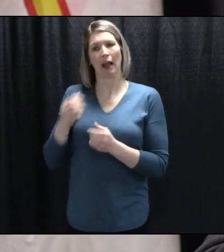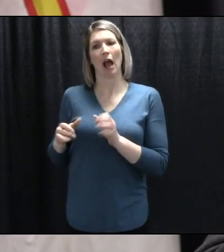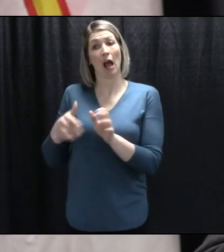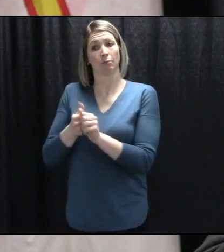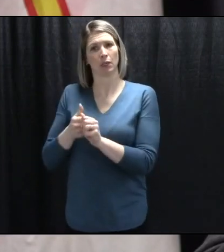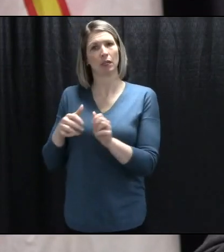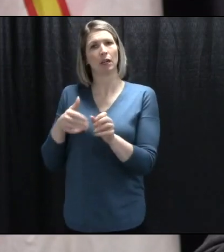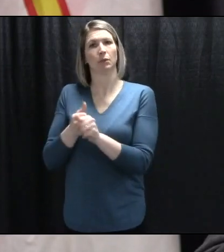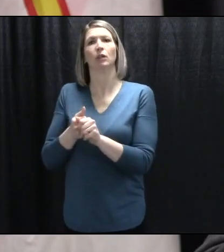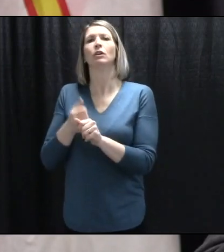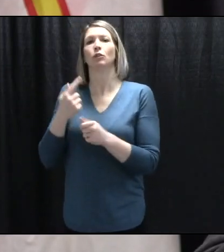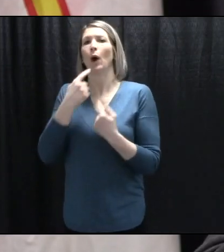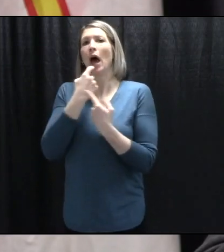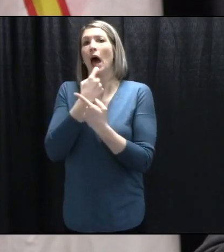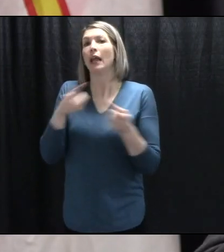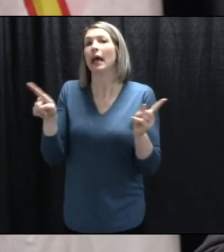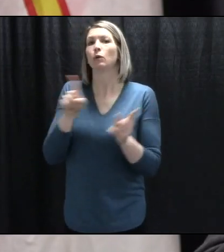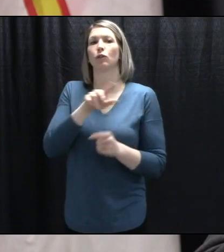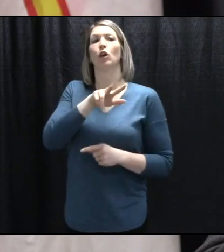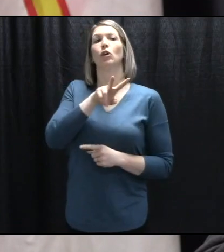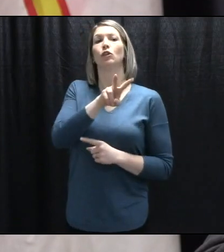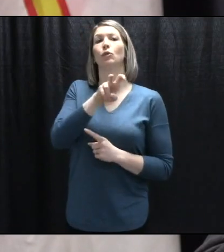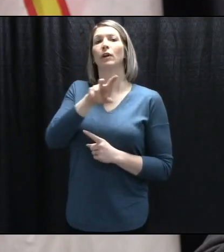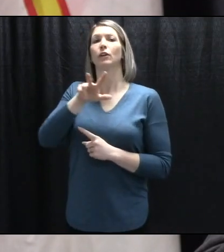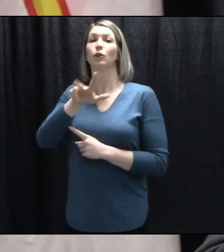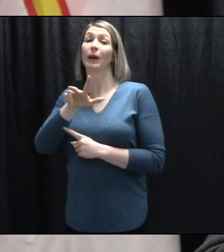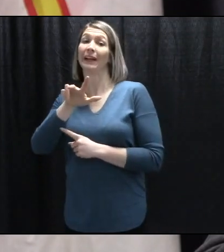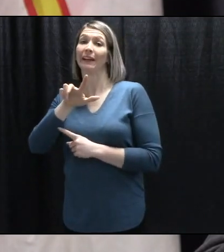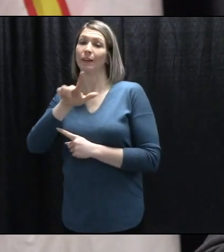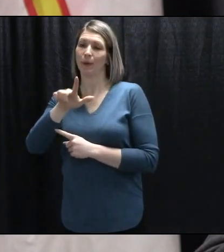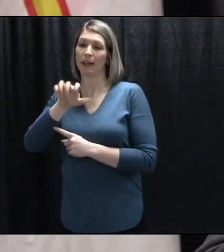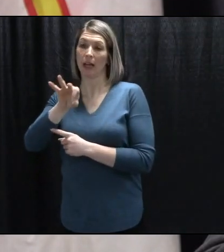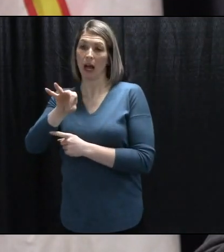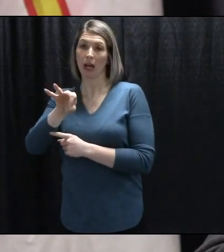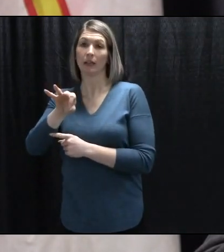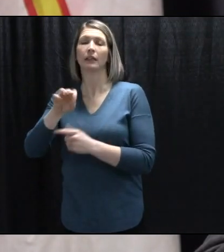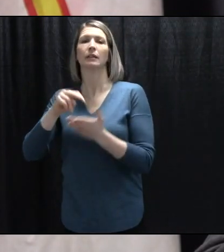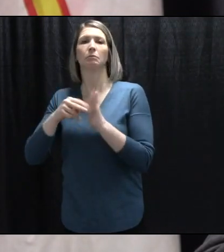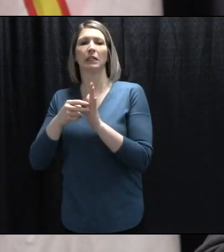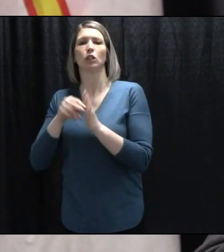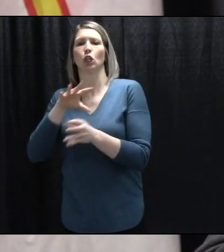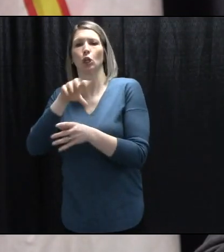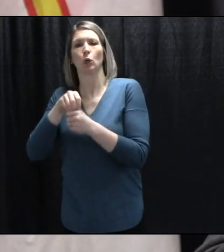all the positive cases that have been diagnosed around the province. Thanks.